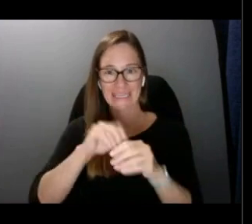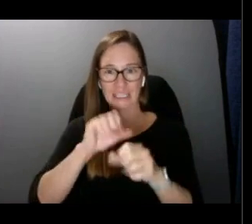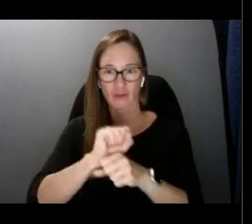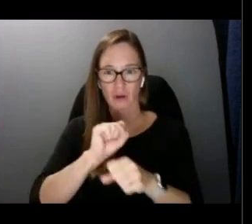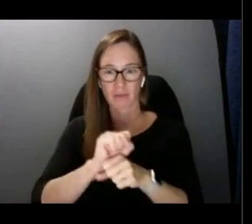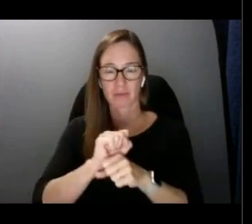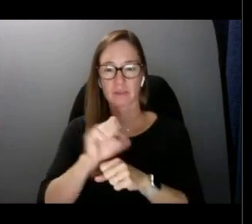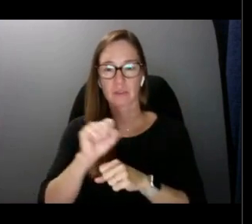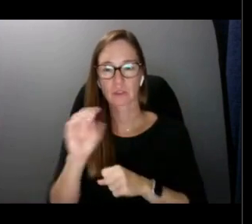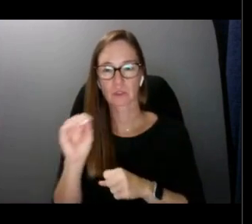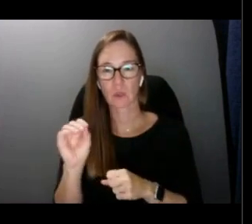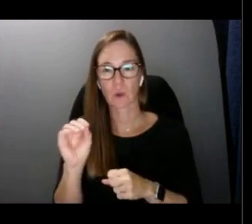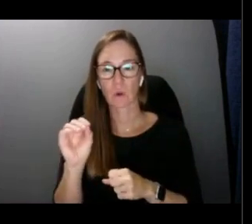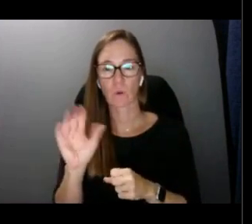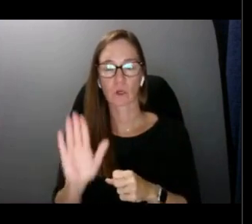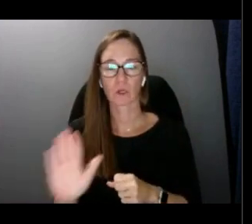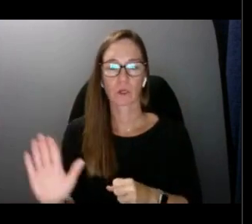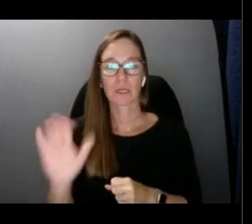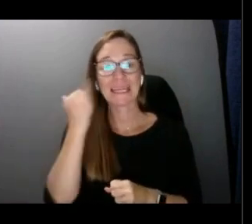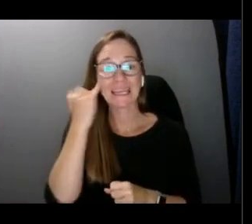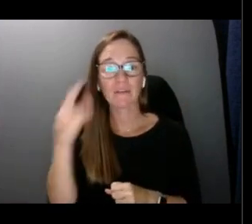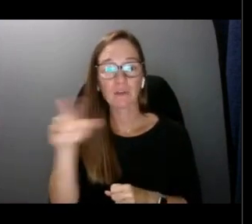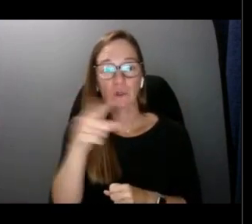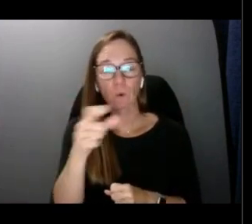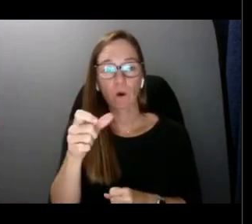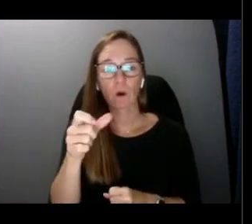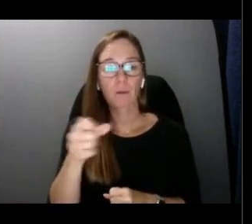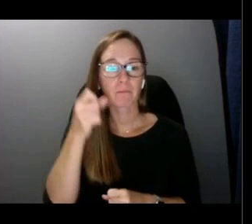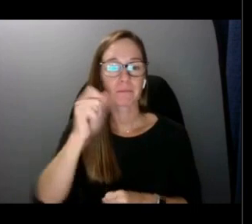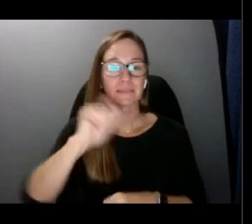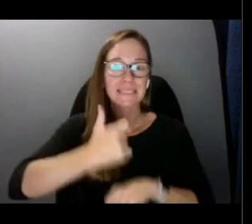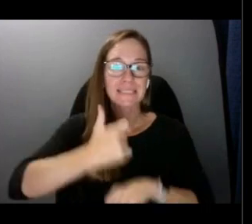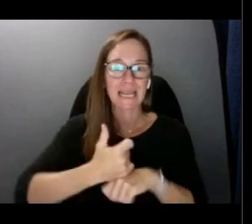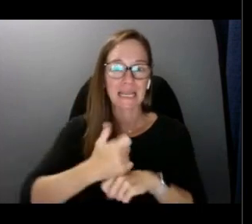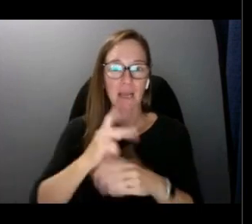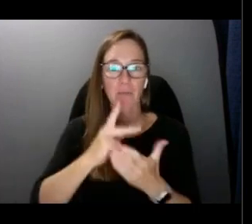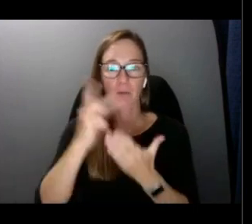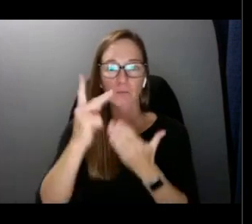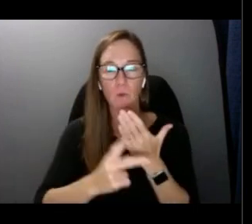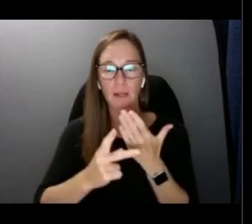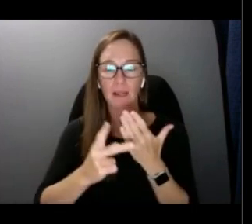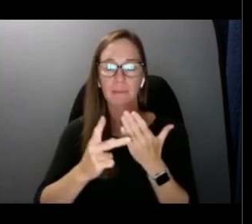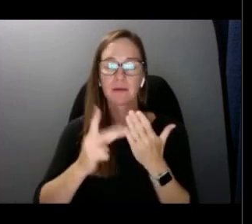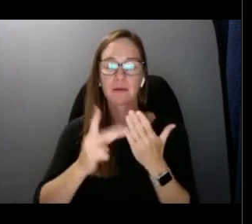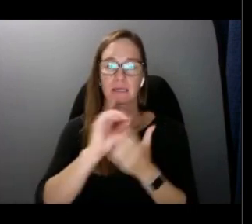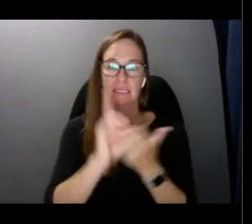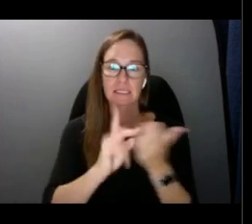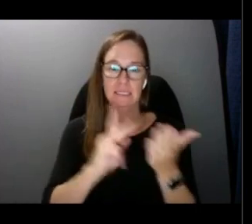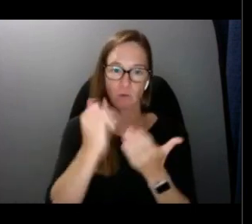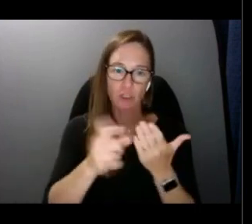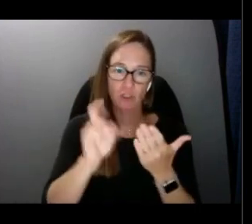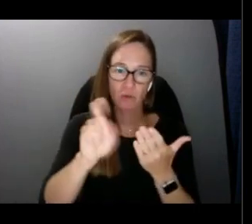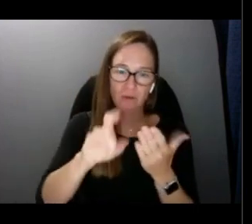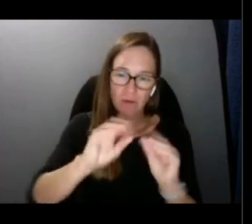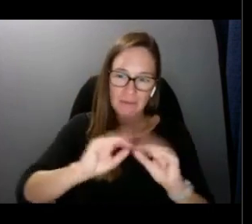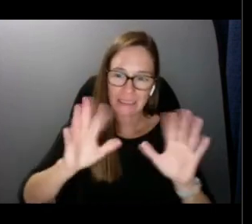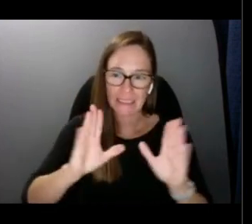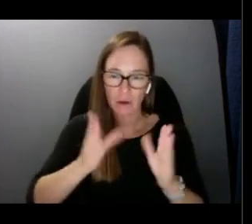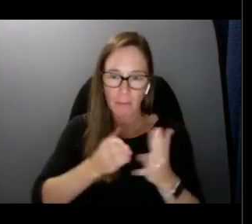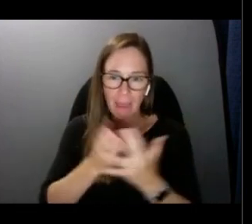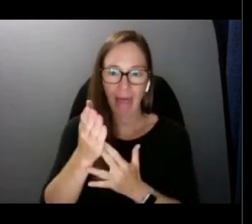So if you're putting forward a program design project, you need to have a clear path